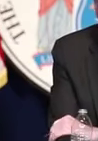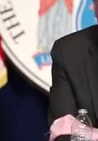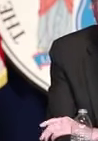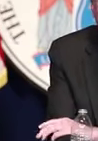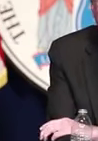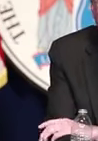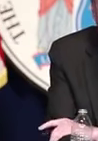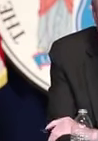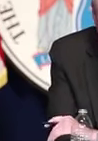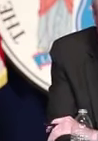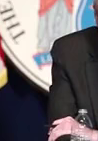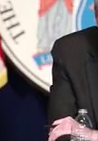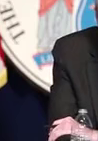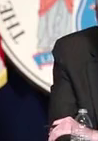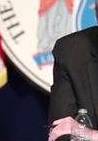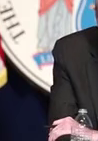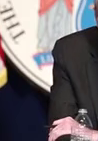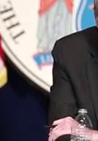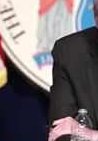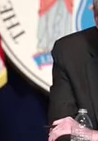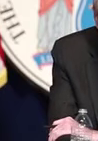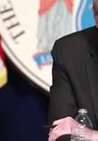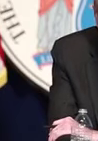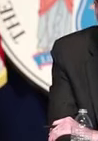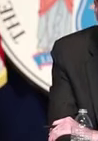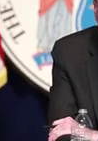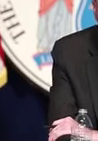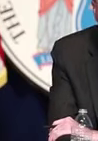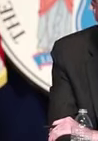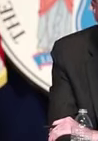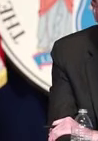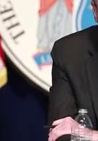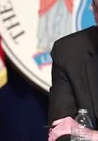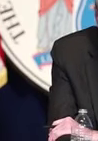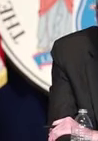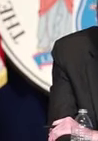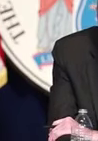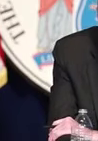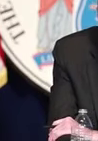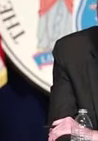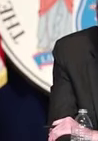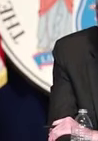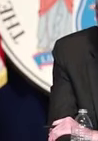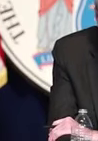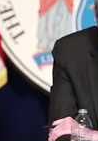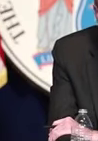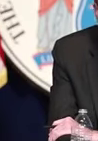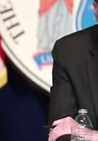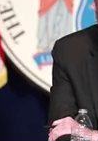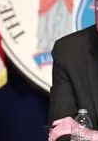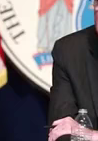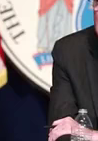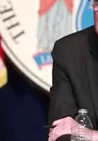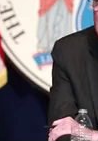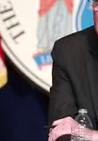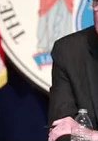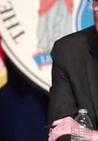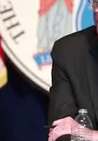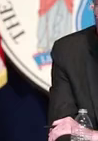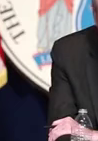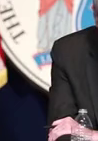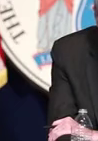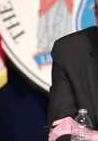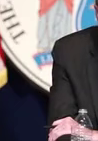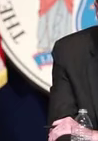to be as light a shade as possible. And our collective efforts have taken many parts of the state, as I said,